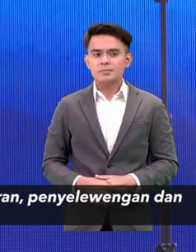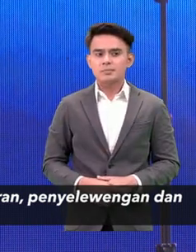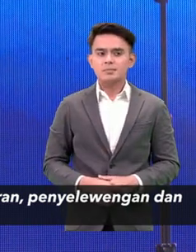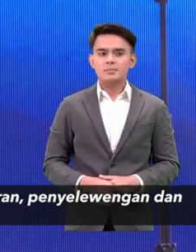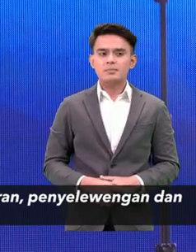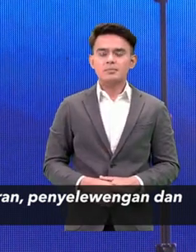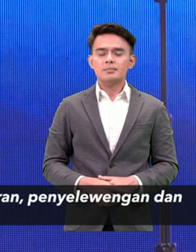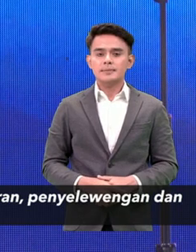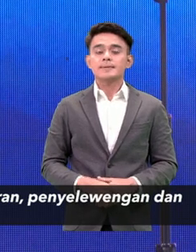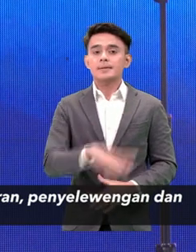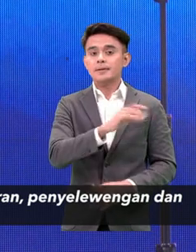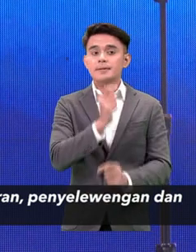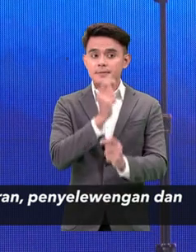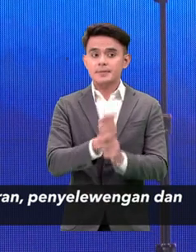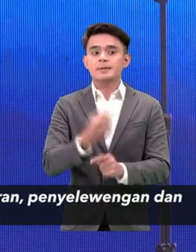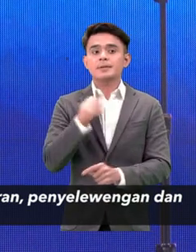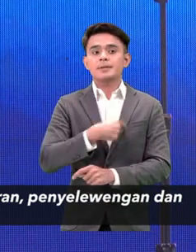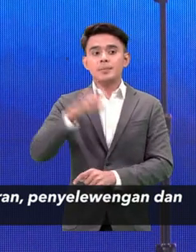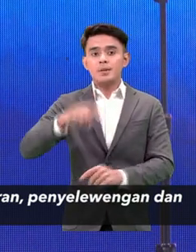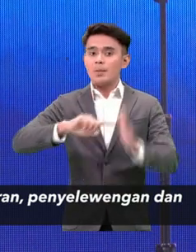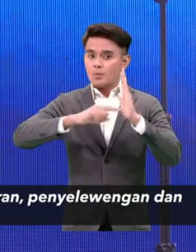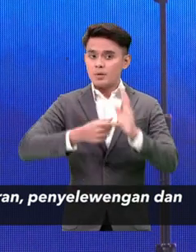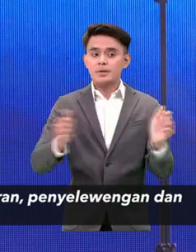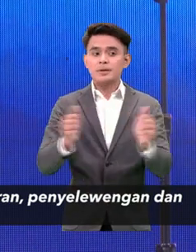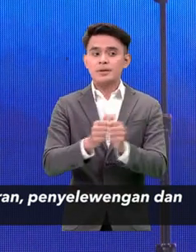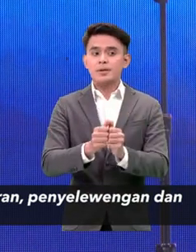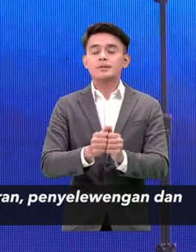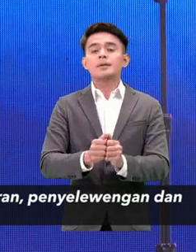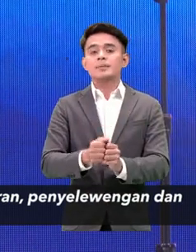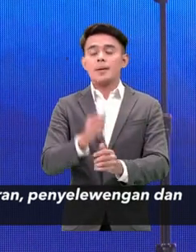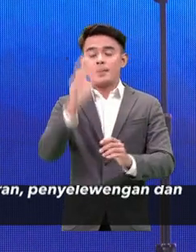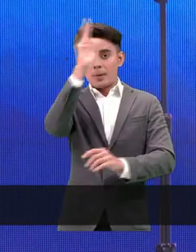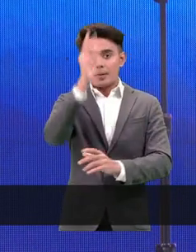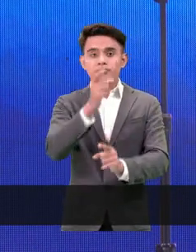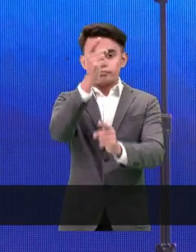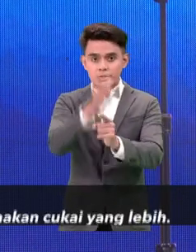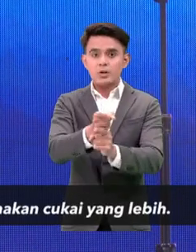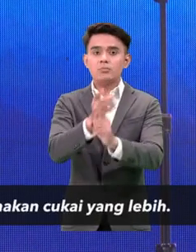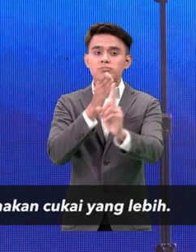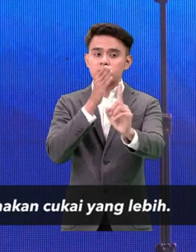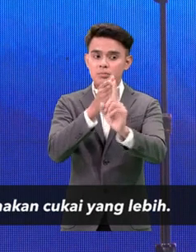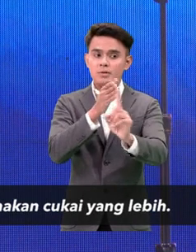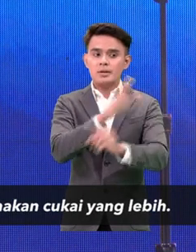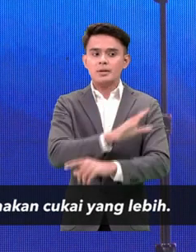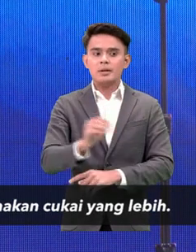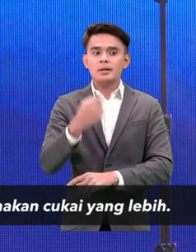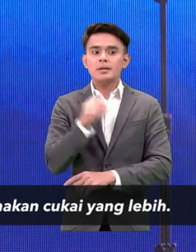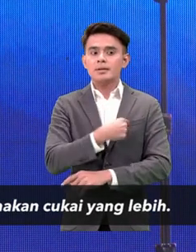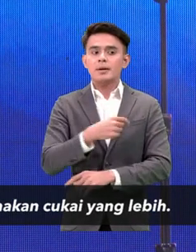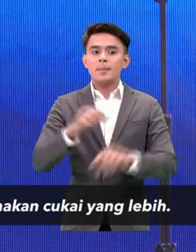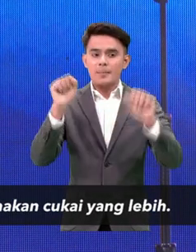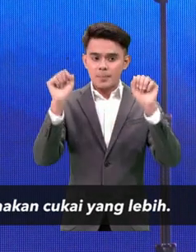always asserted that we must begin the issue of governance, whether we are we